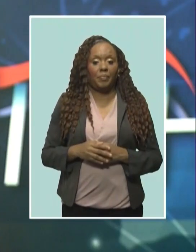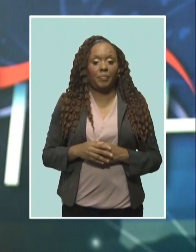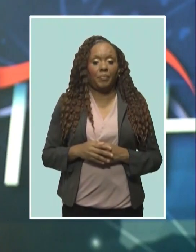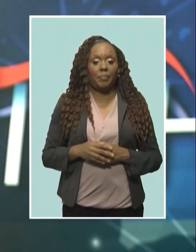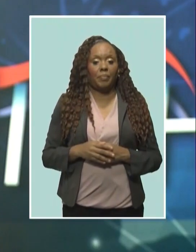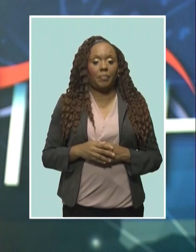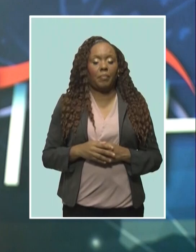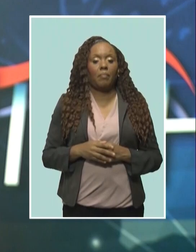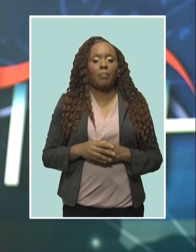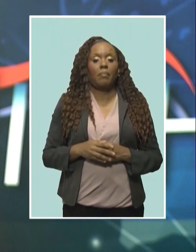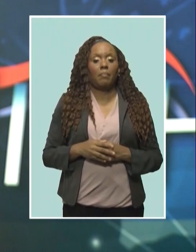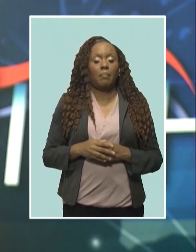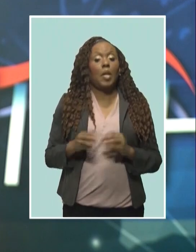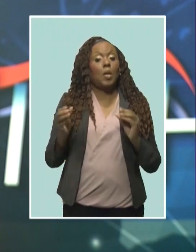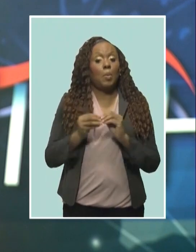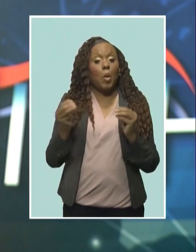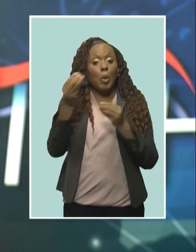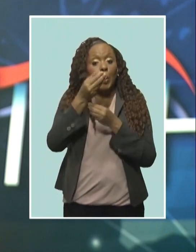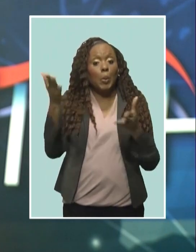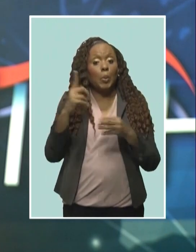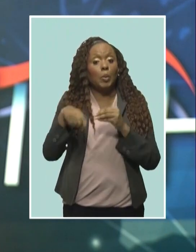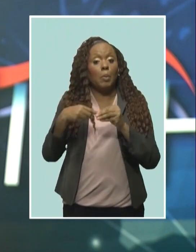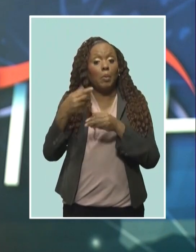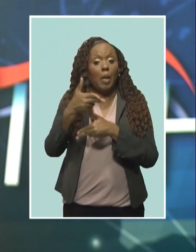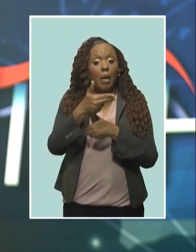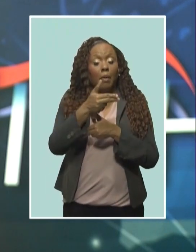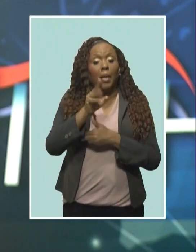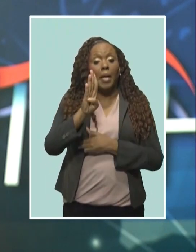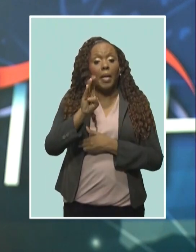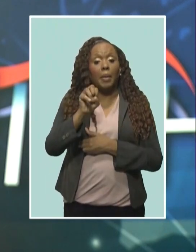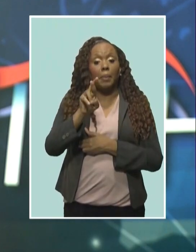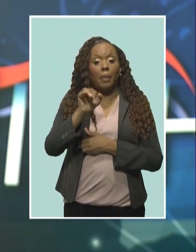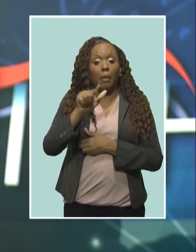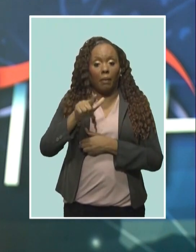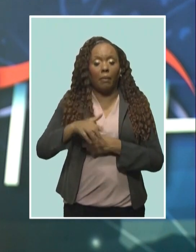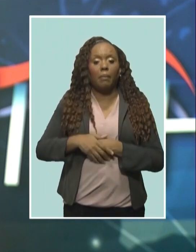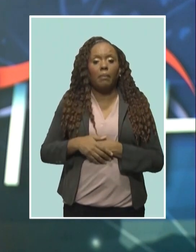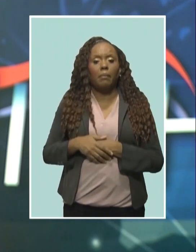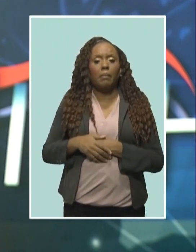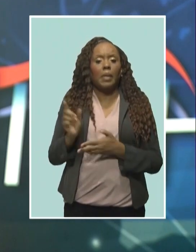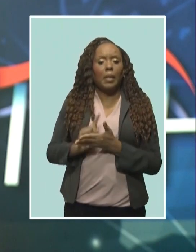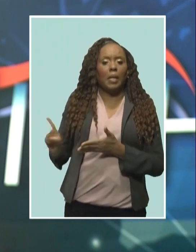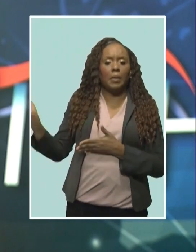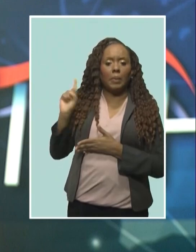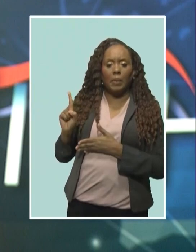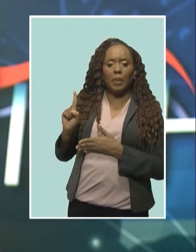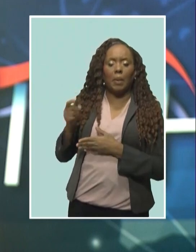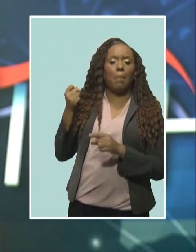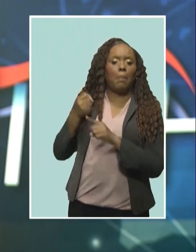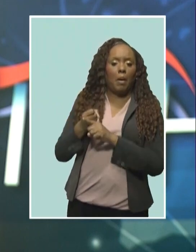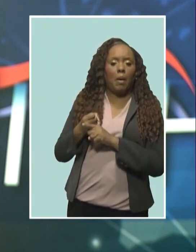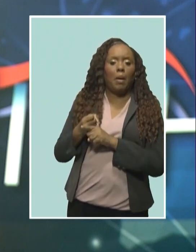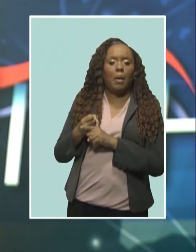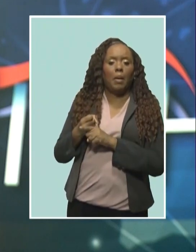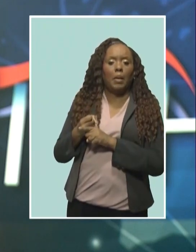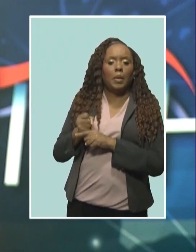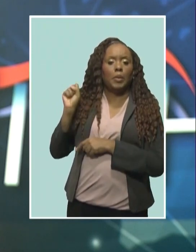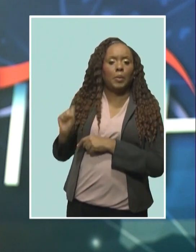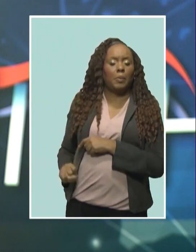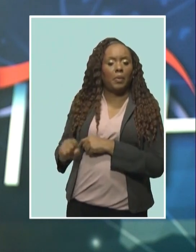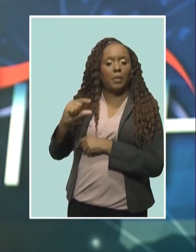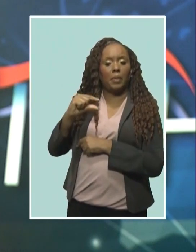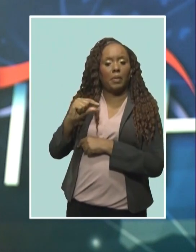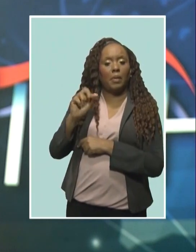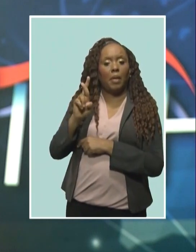Some more news about Hurricane Beryl. A week after the system hit the southern Grenadines, the trauma of the deadly Category 4